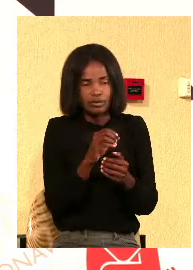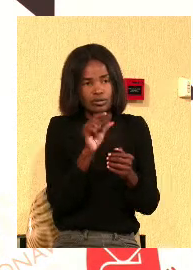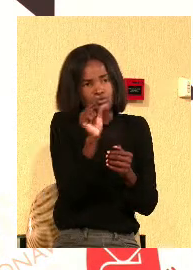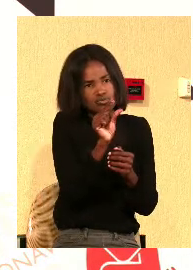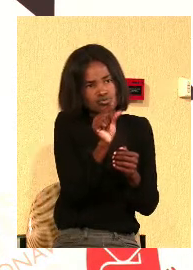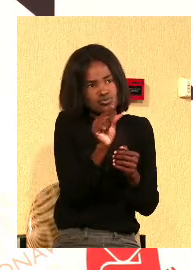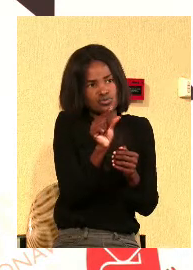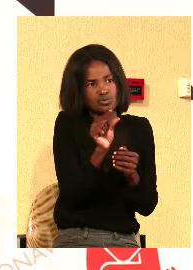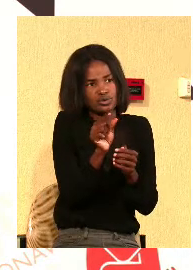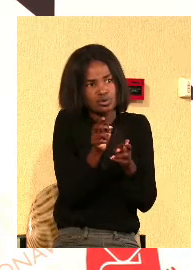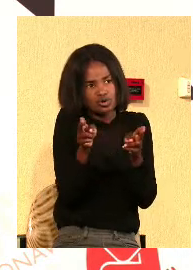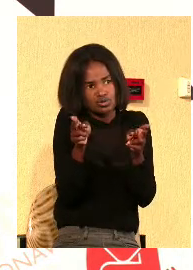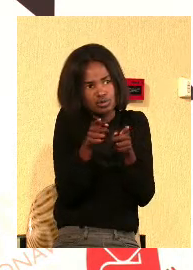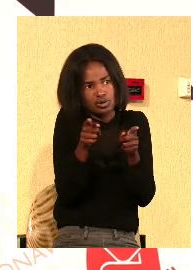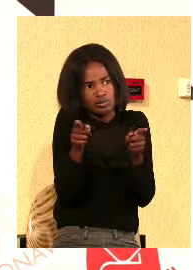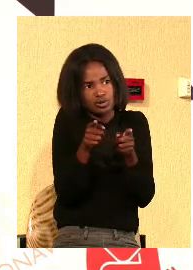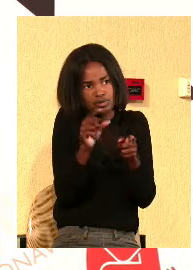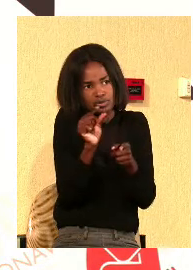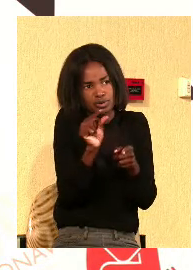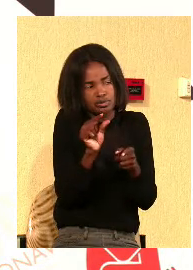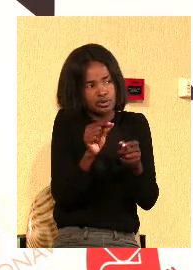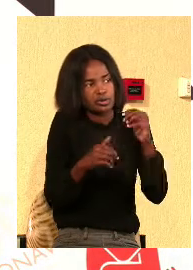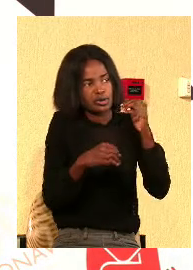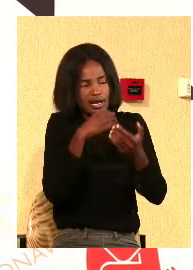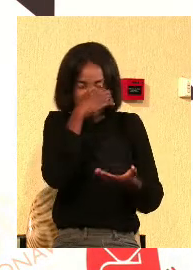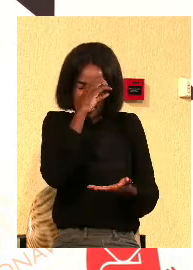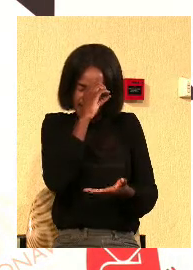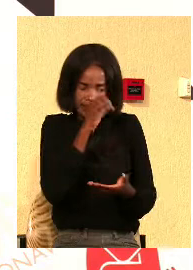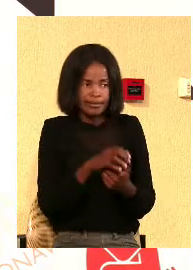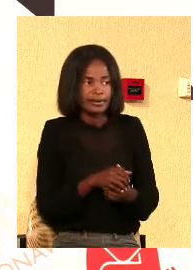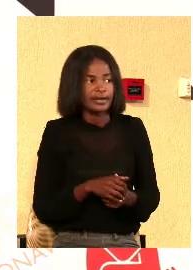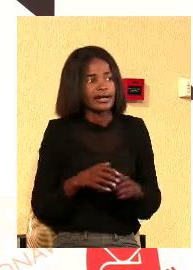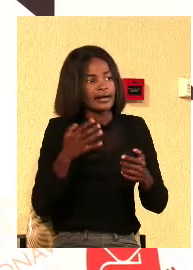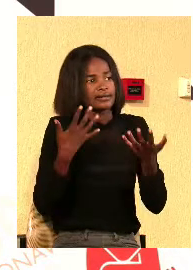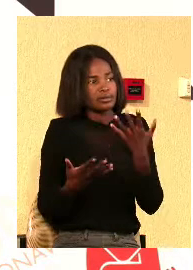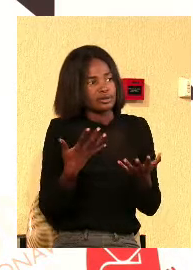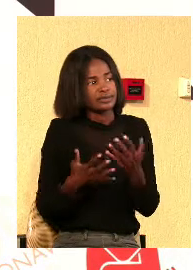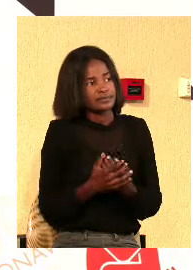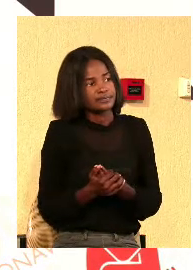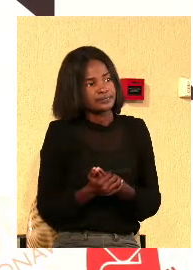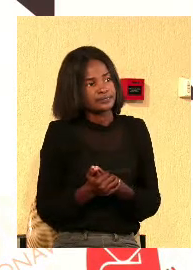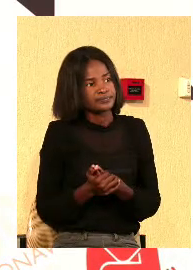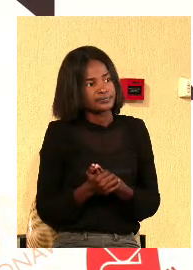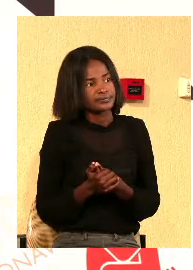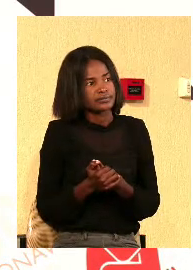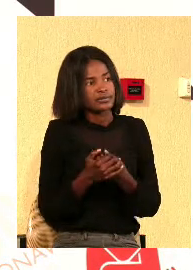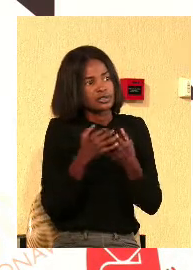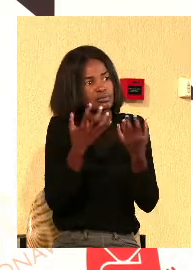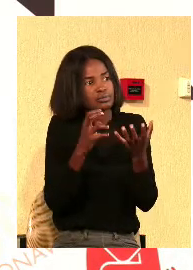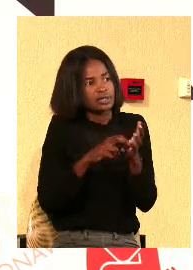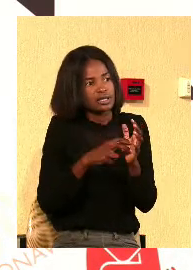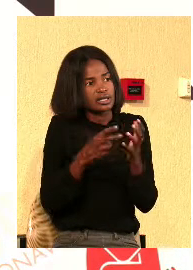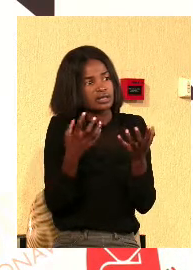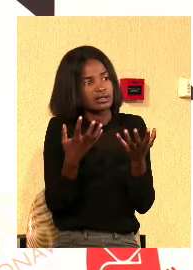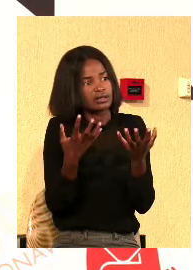That we have also sketched out the possible number of personnel that we may need there. There